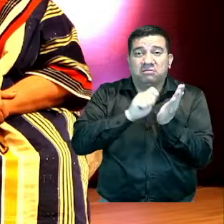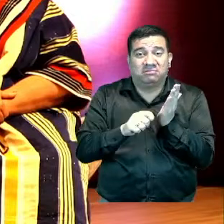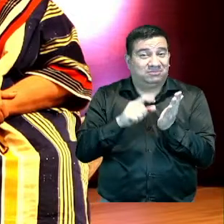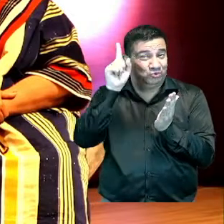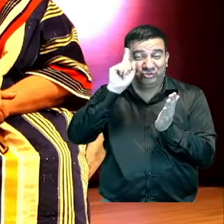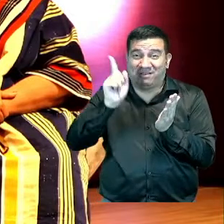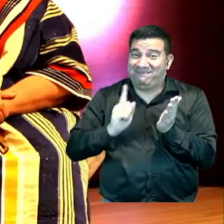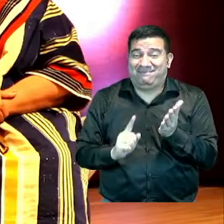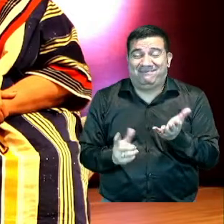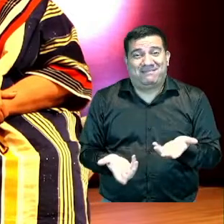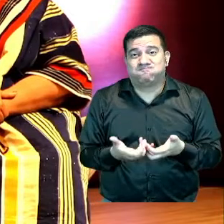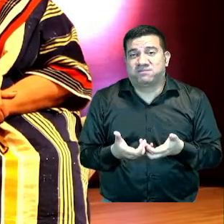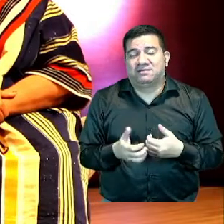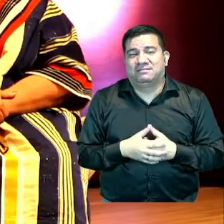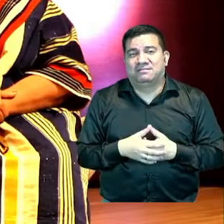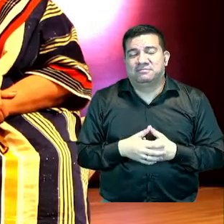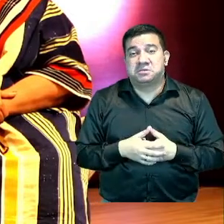write.